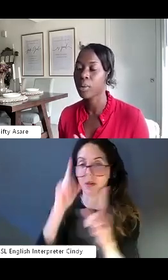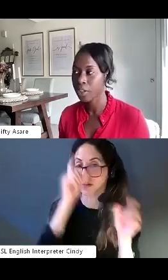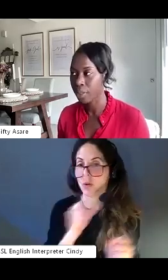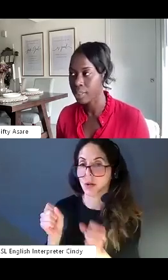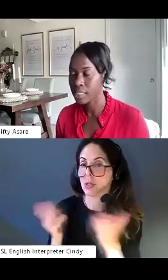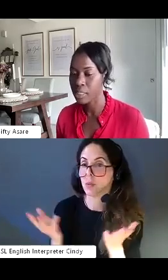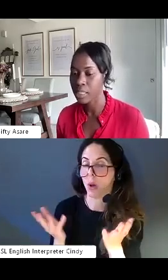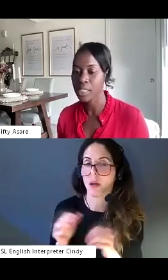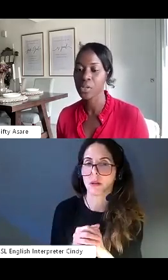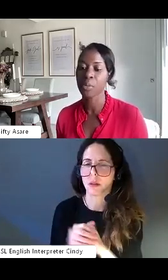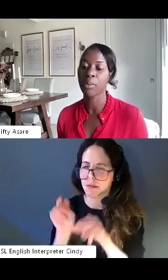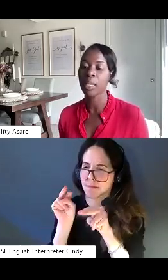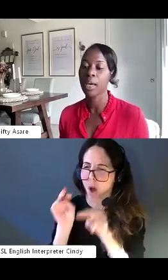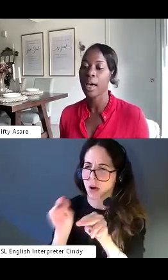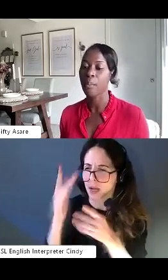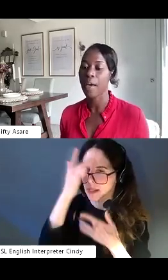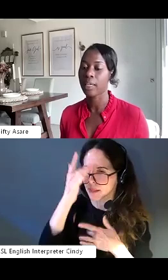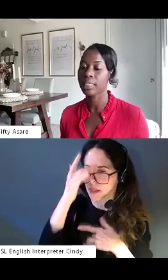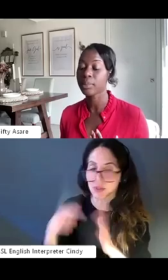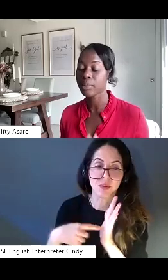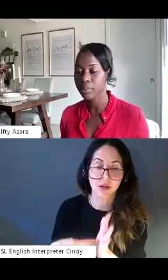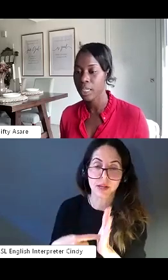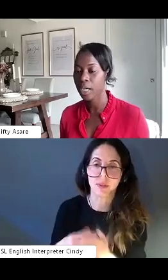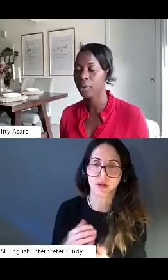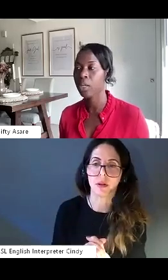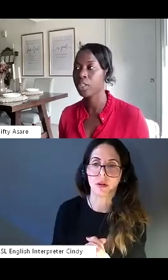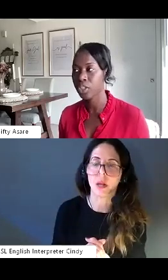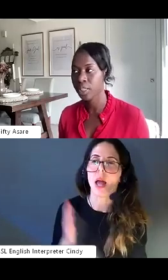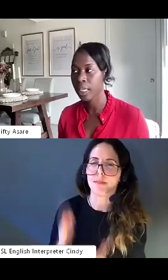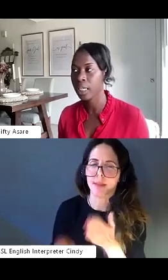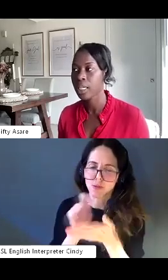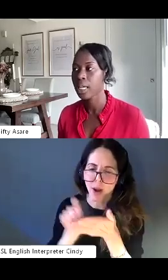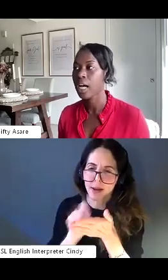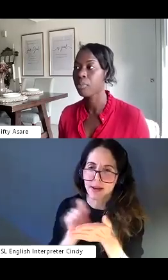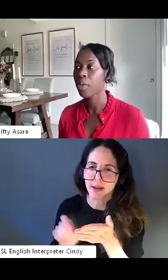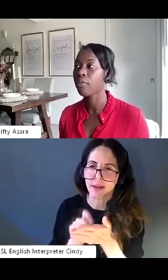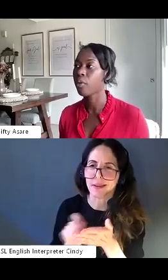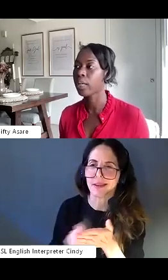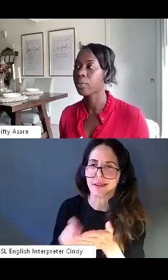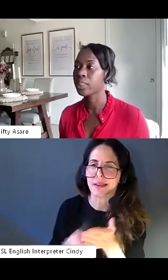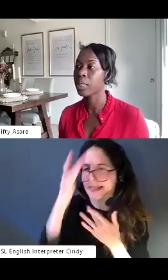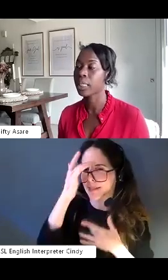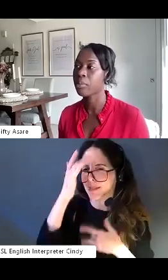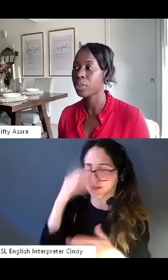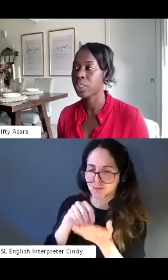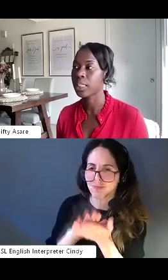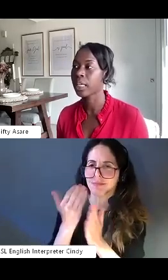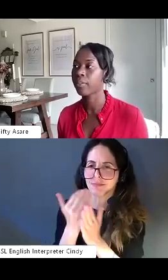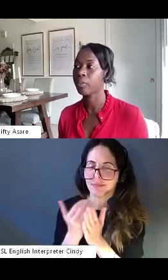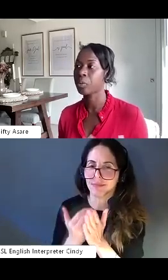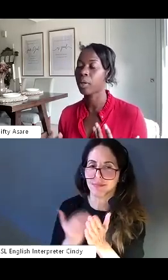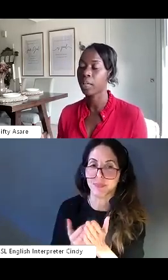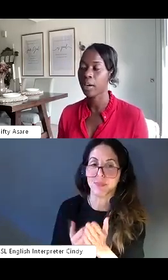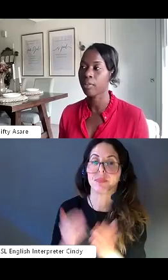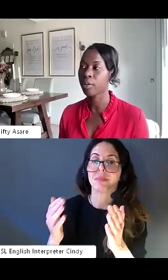include monitoring the symptoms. And so maybe having a symptom diary or journaling, avoiding responding emotionally